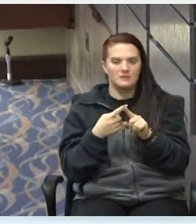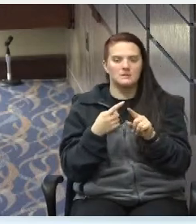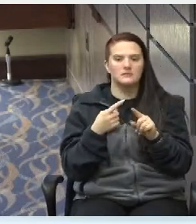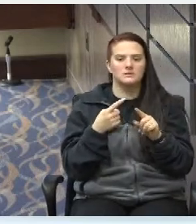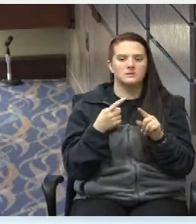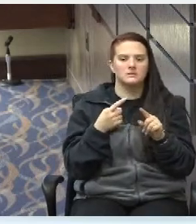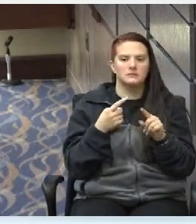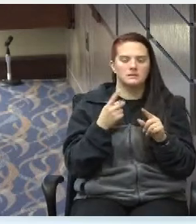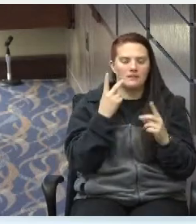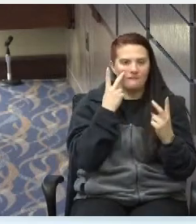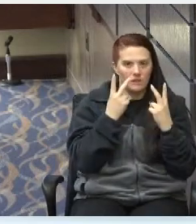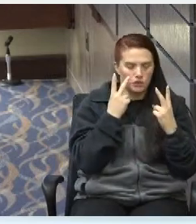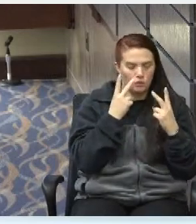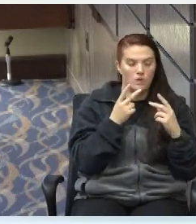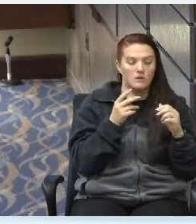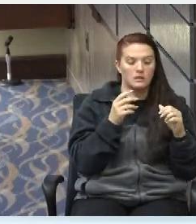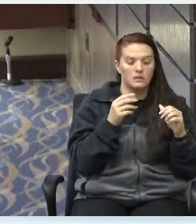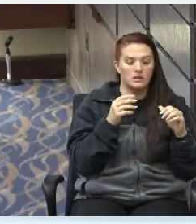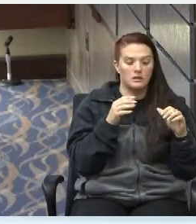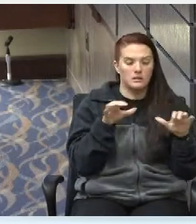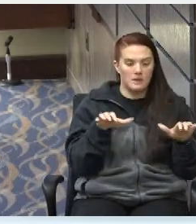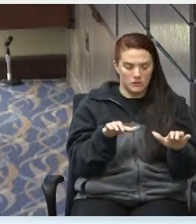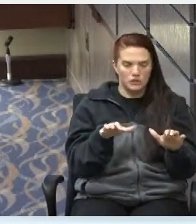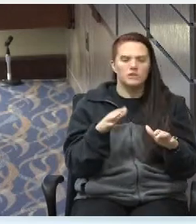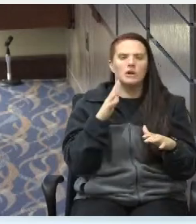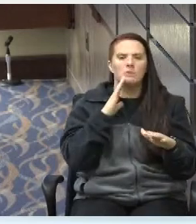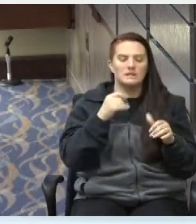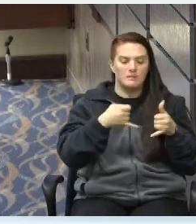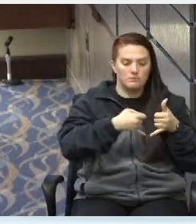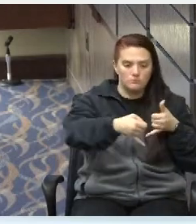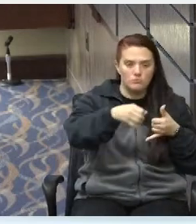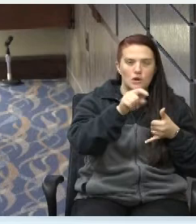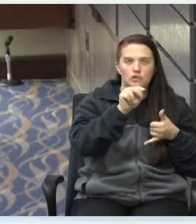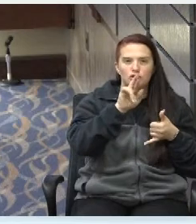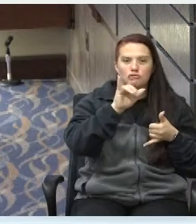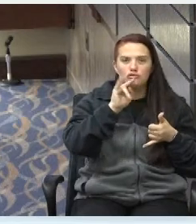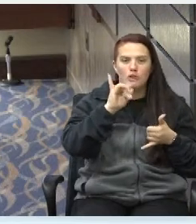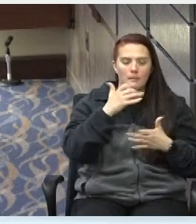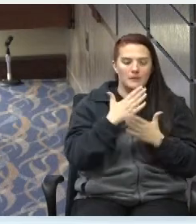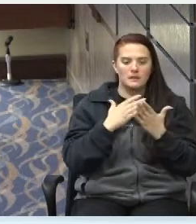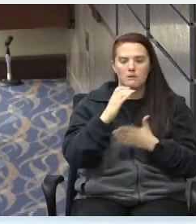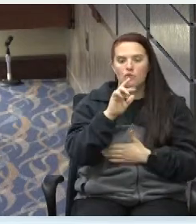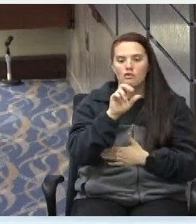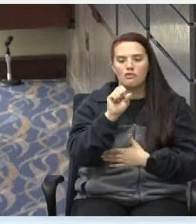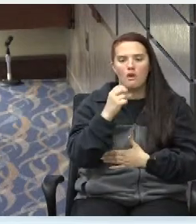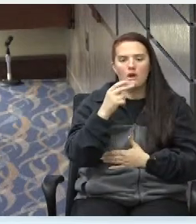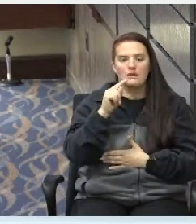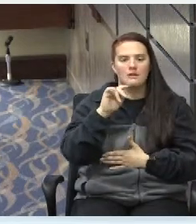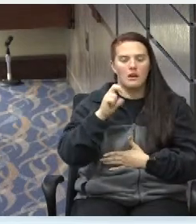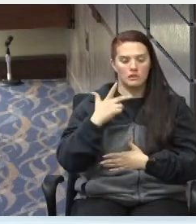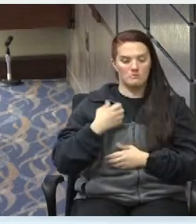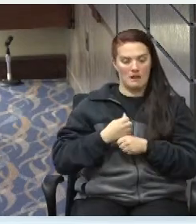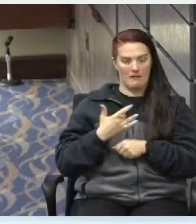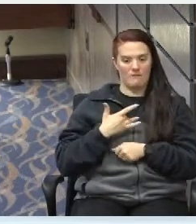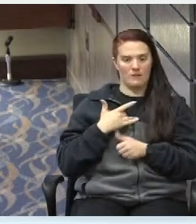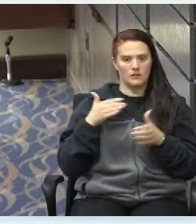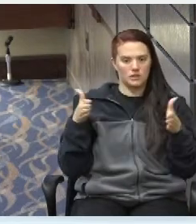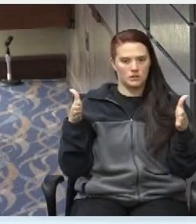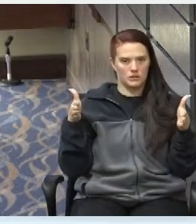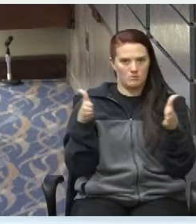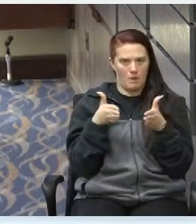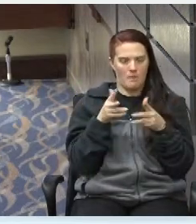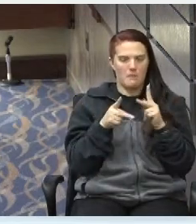one visual measure. You can put down some striping or some cross-hatching that creates a feeling that the street is smaller and people